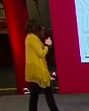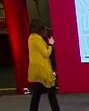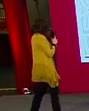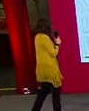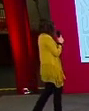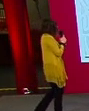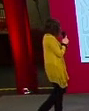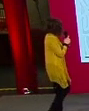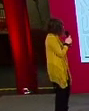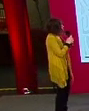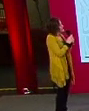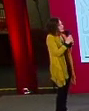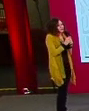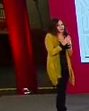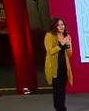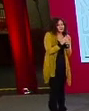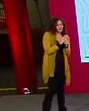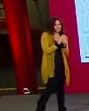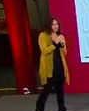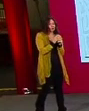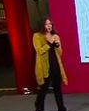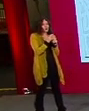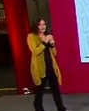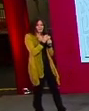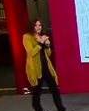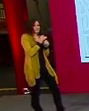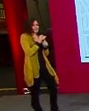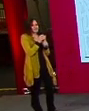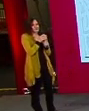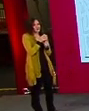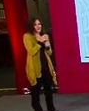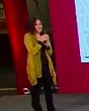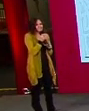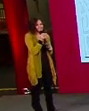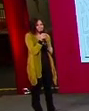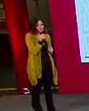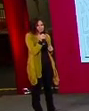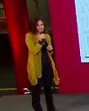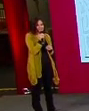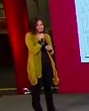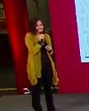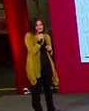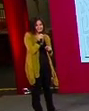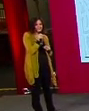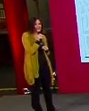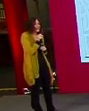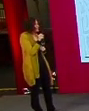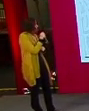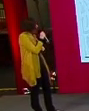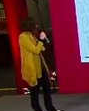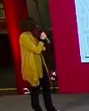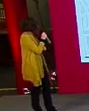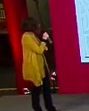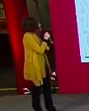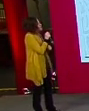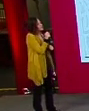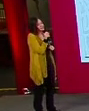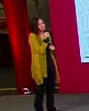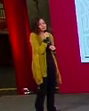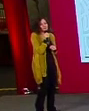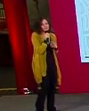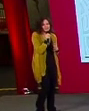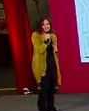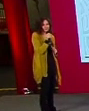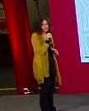involves a component that is directly related to psychosocial support, mental